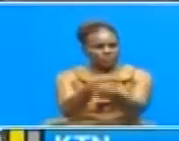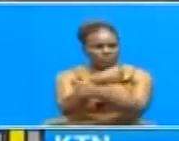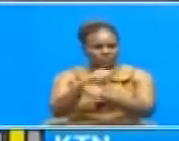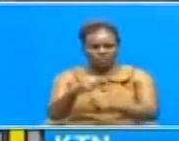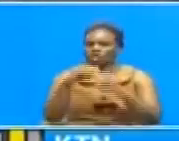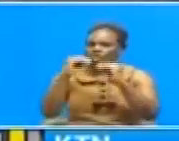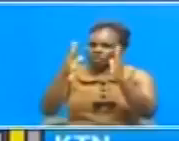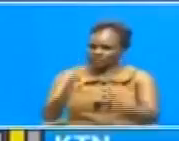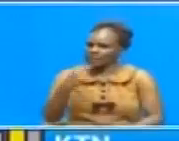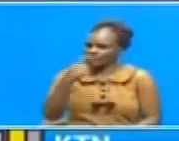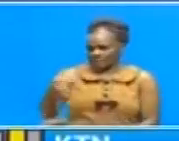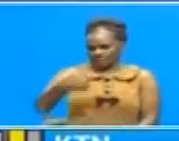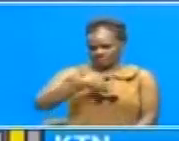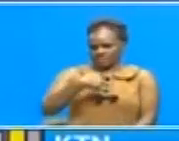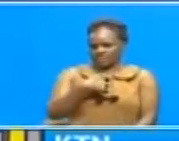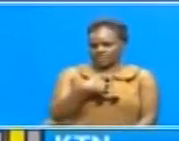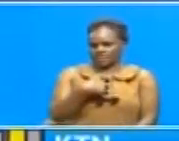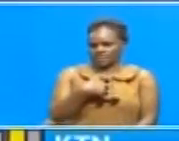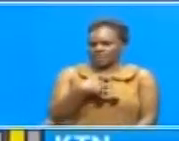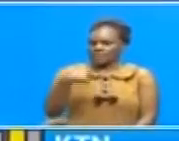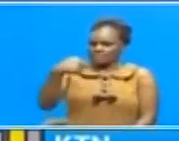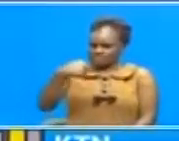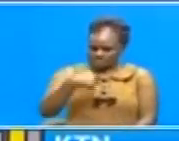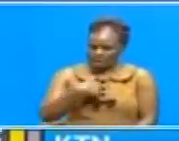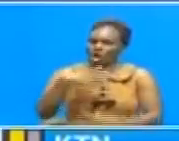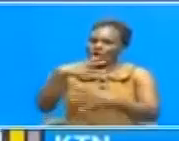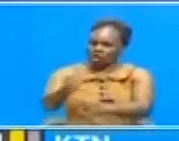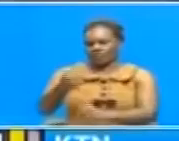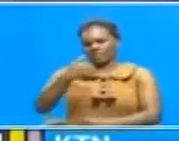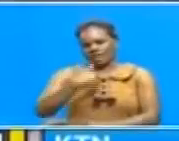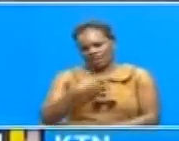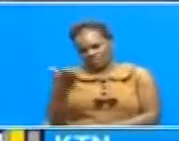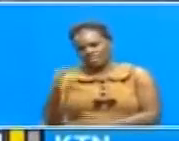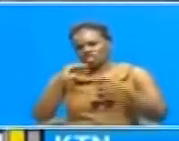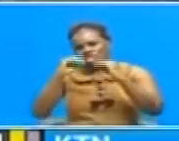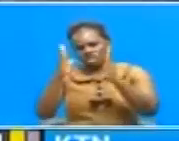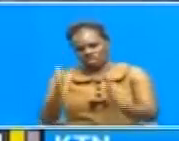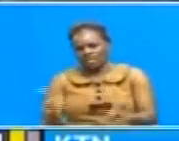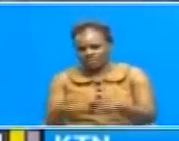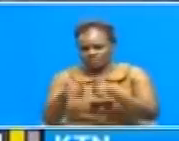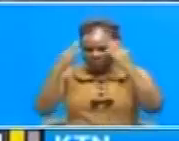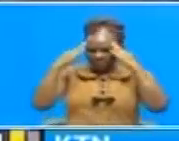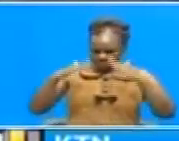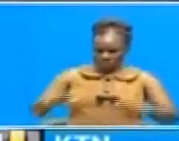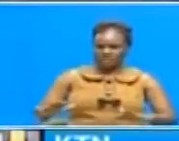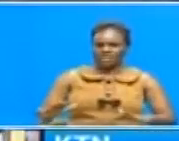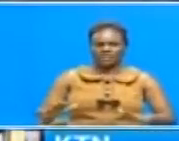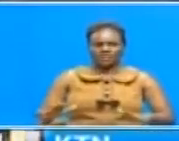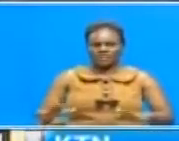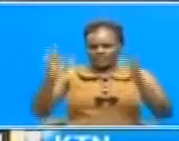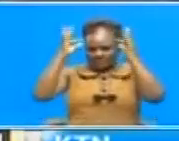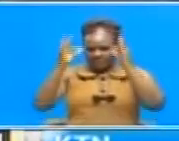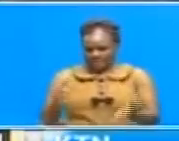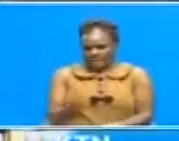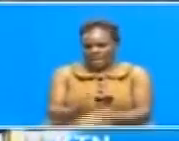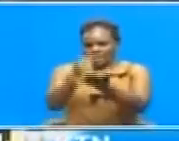ndiye ananiambia huyu mwalimu mwenye kutenda leo. Sasa nilikuwa na ile tu confidence kwamba ni mwalimu pengine na ile Uislamu. Ameamua kufanyaje